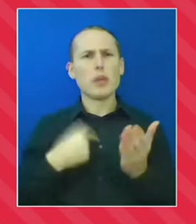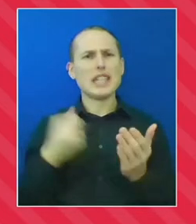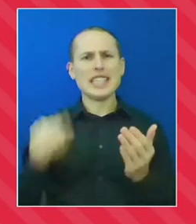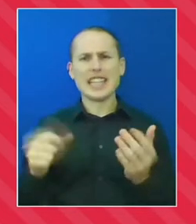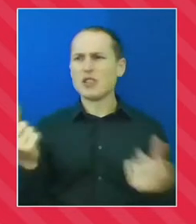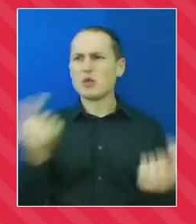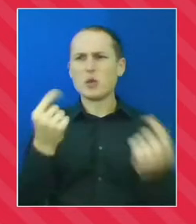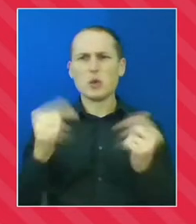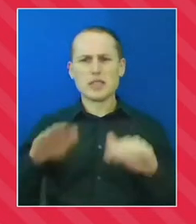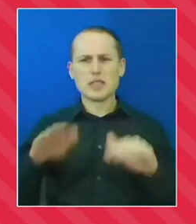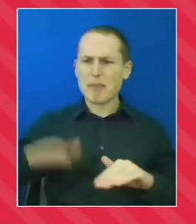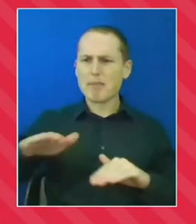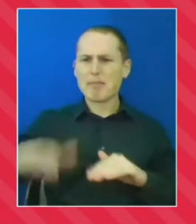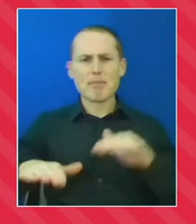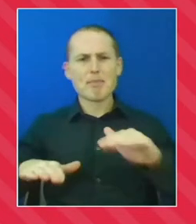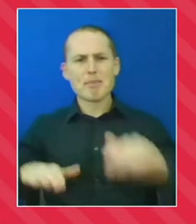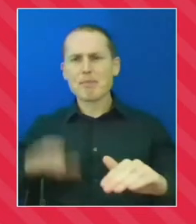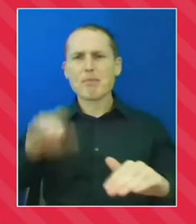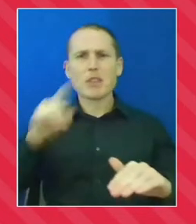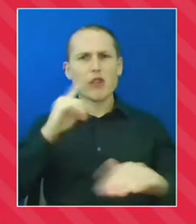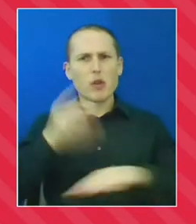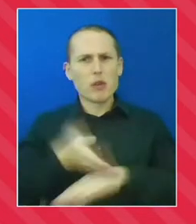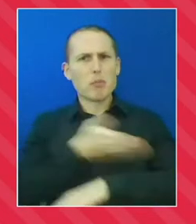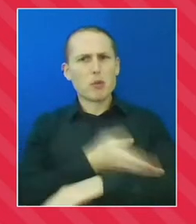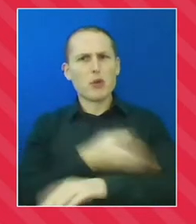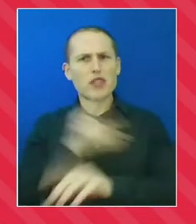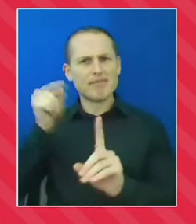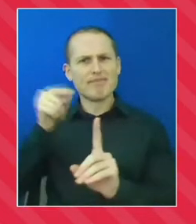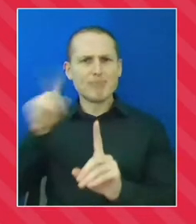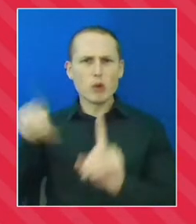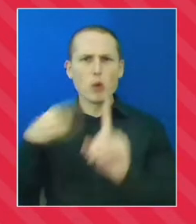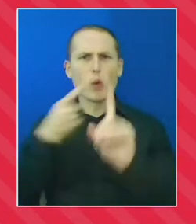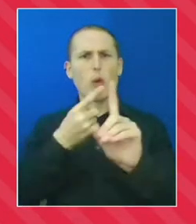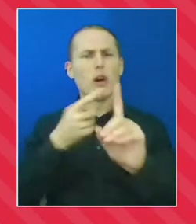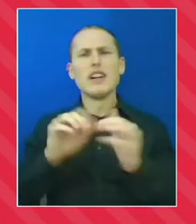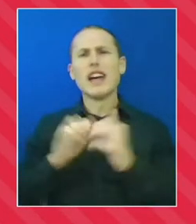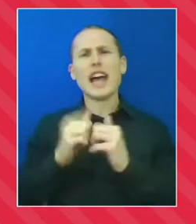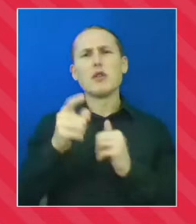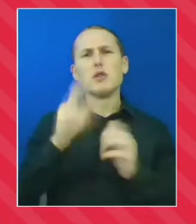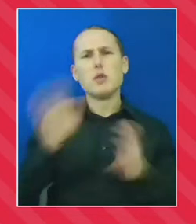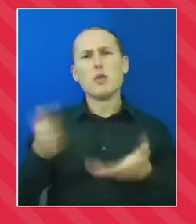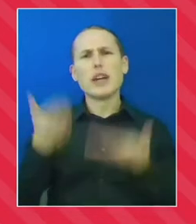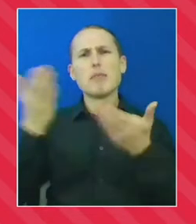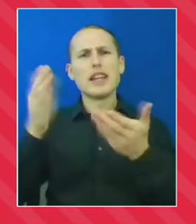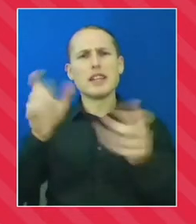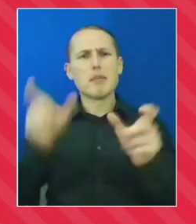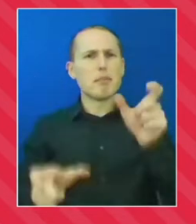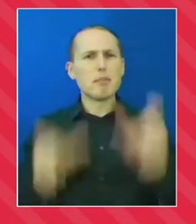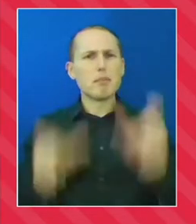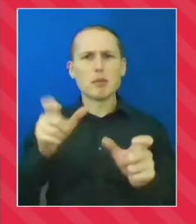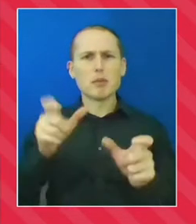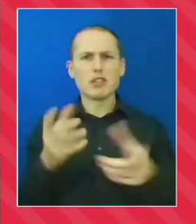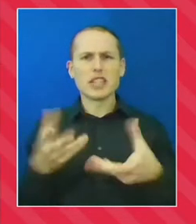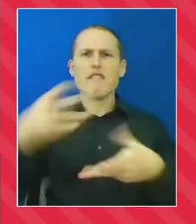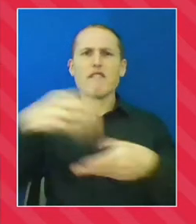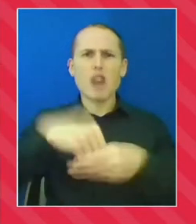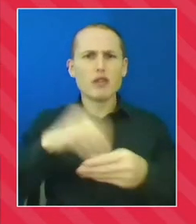in this area? So, you know, how would you recommend that people connect in with the food equity space? So let's start with Dr.